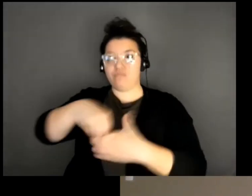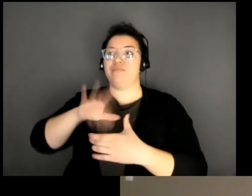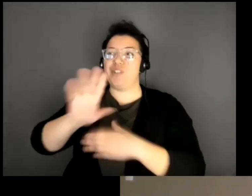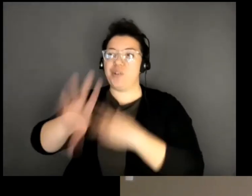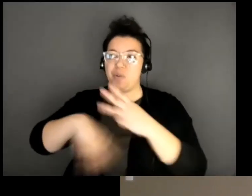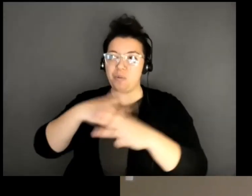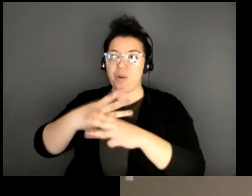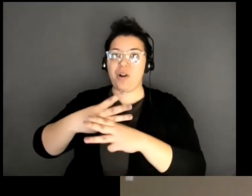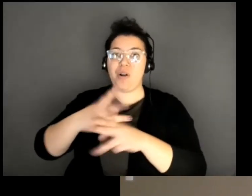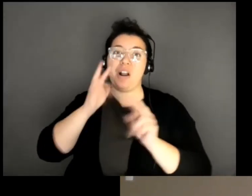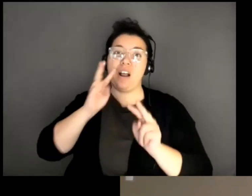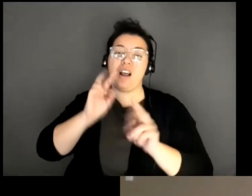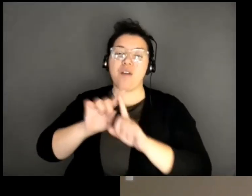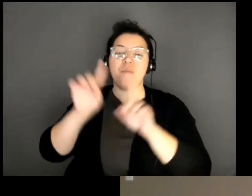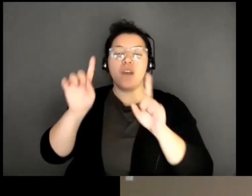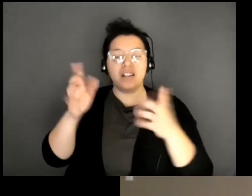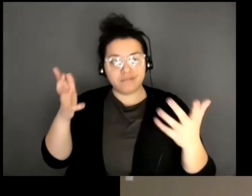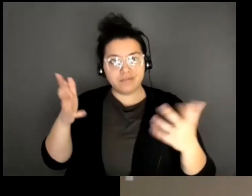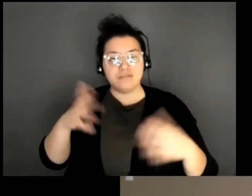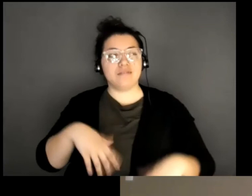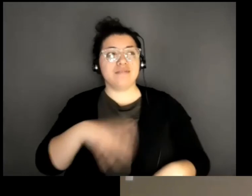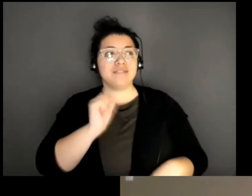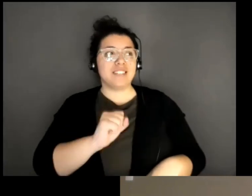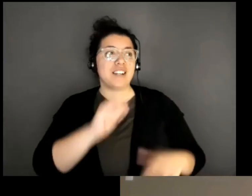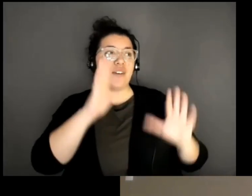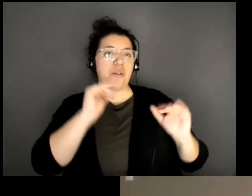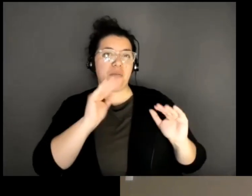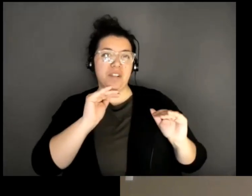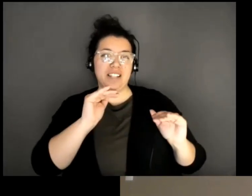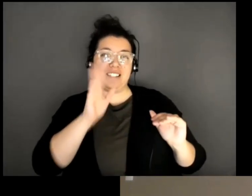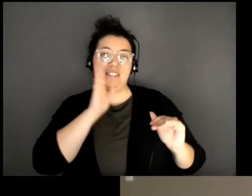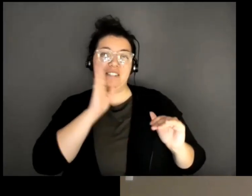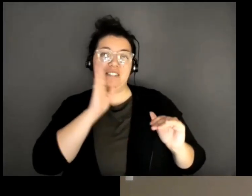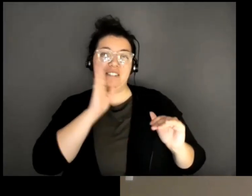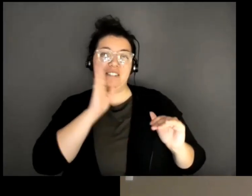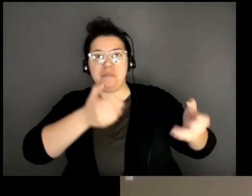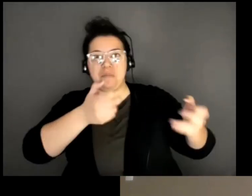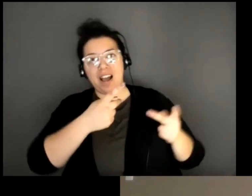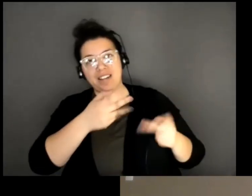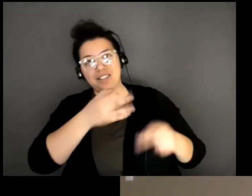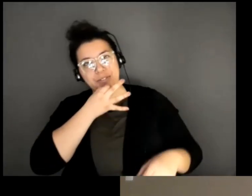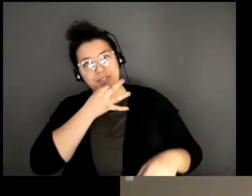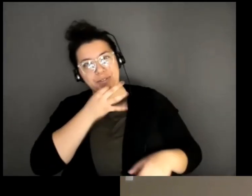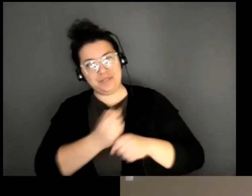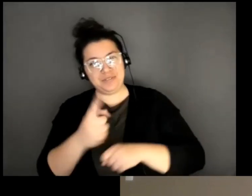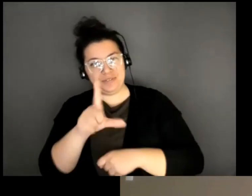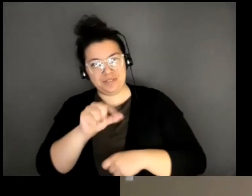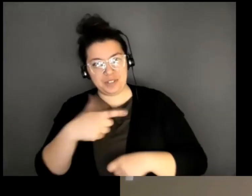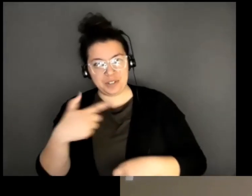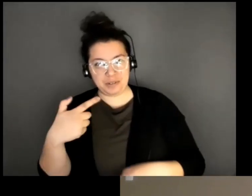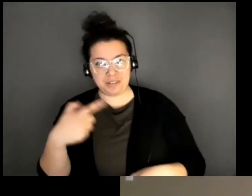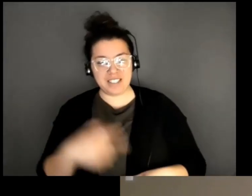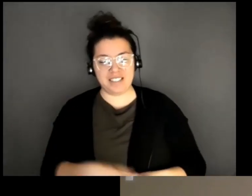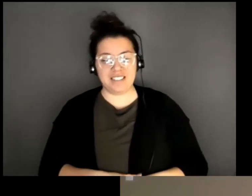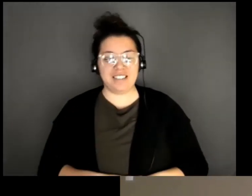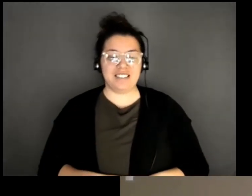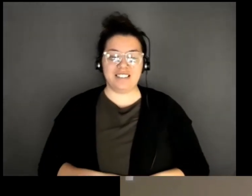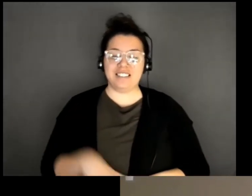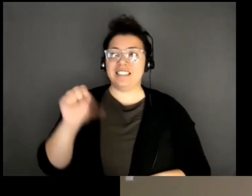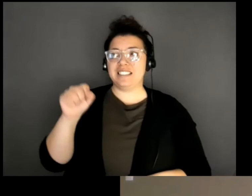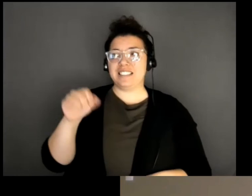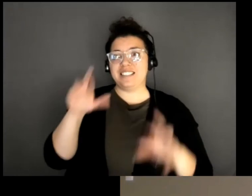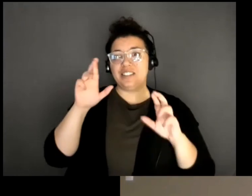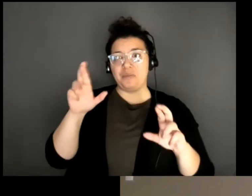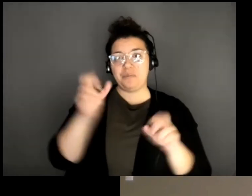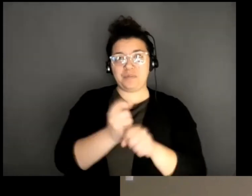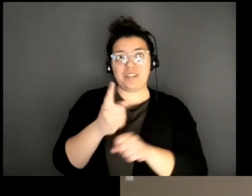that very much. So we will look forward to welcoming you back soon in 2021. That's right. I hope we can all stay in a hotel next